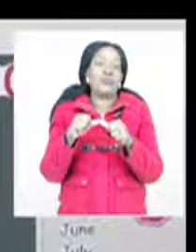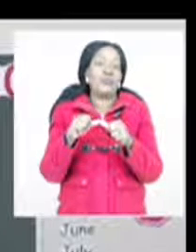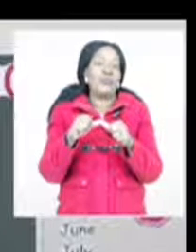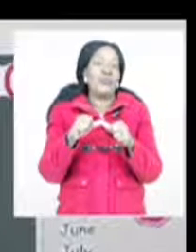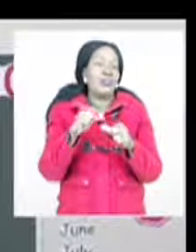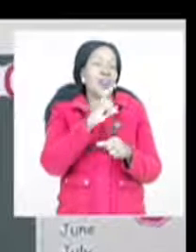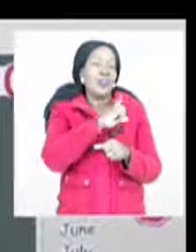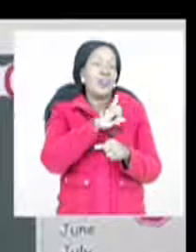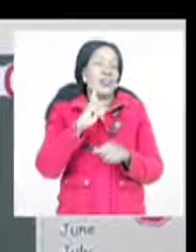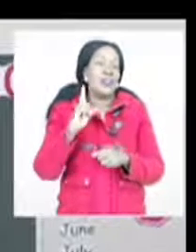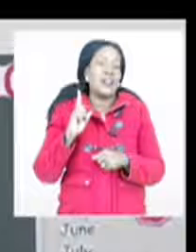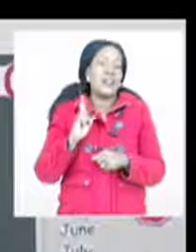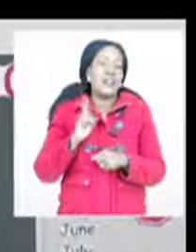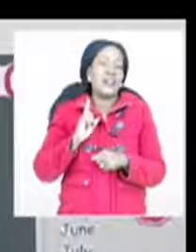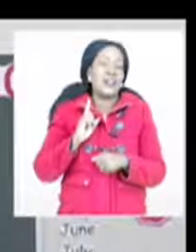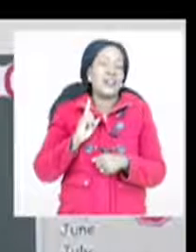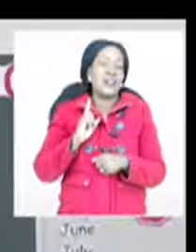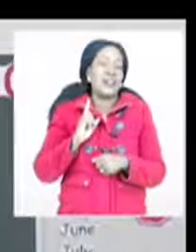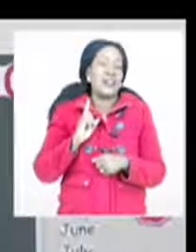11,